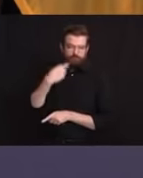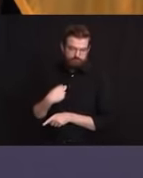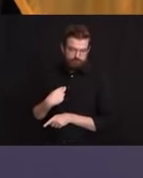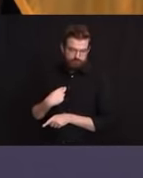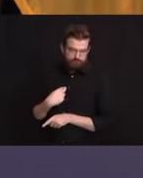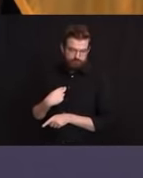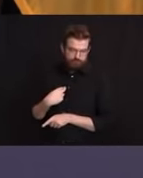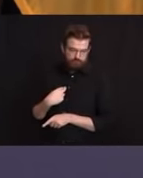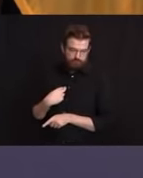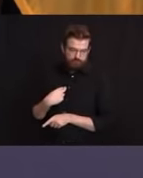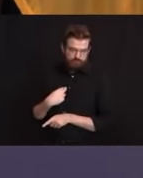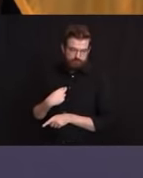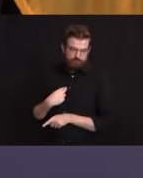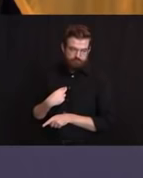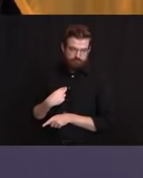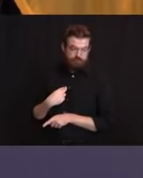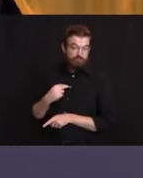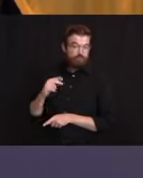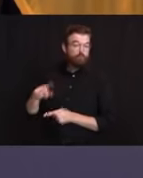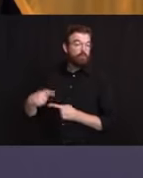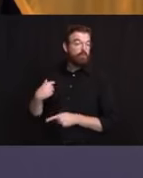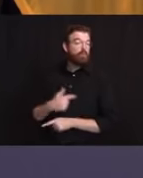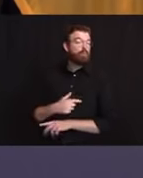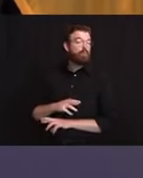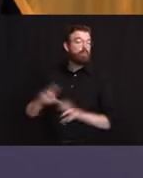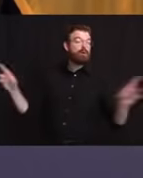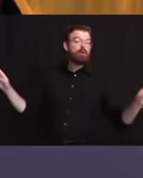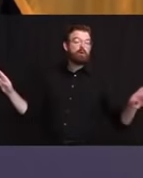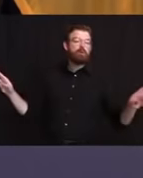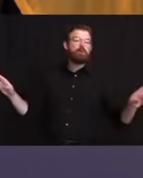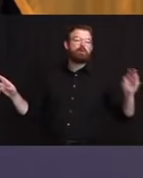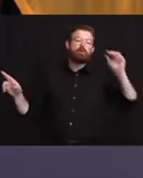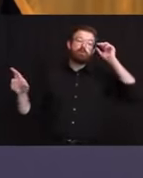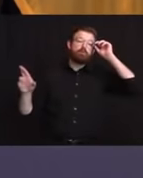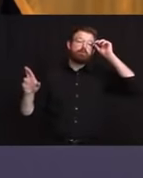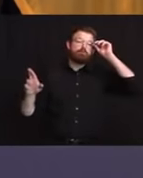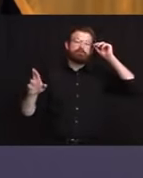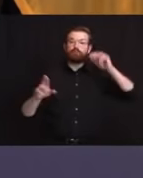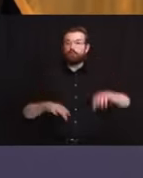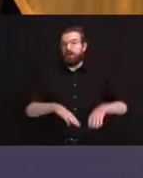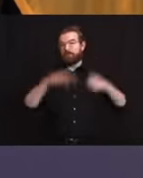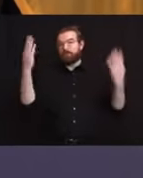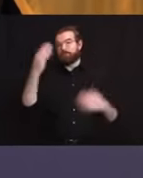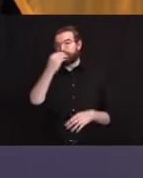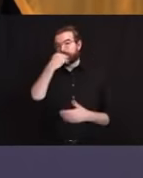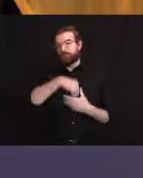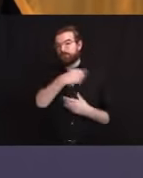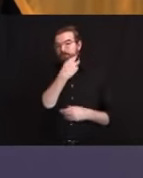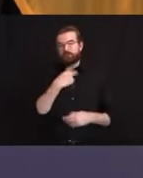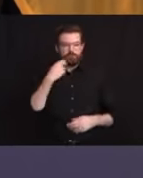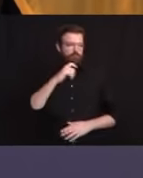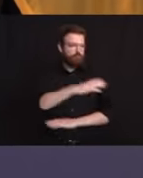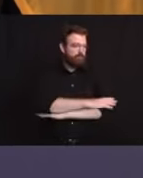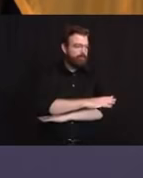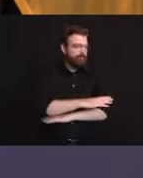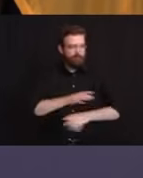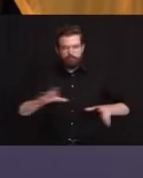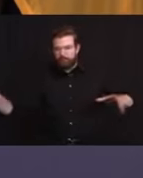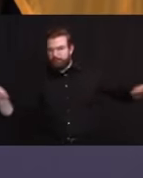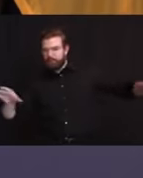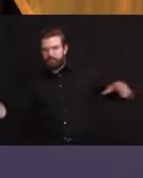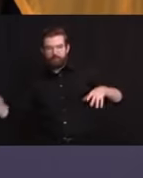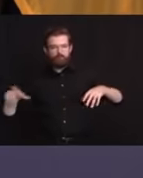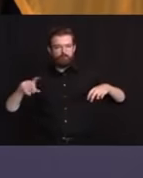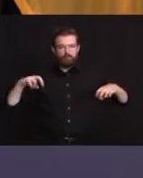distancing, hygiene, etc. And restaurants have been crushed, but I will again want to give them a shout out for